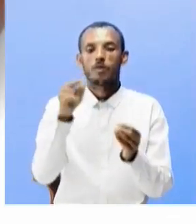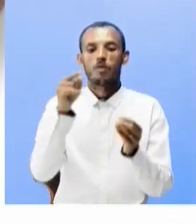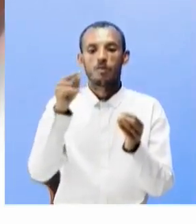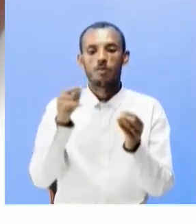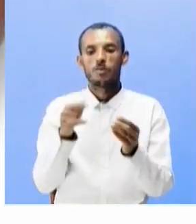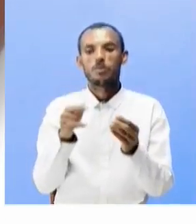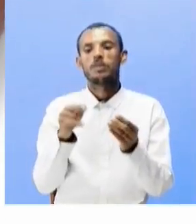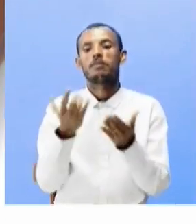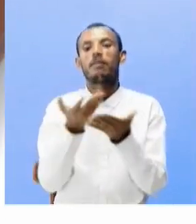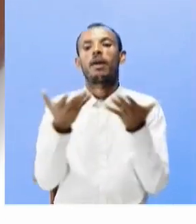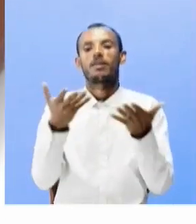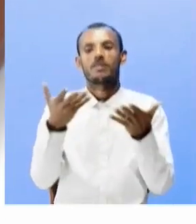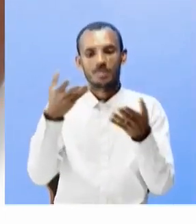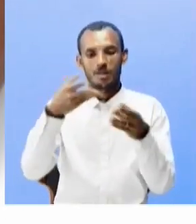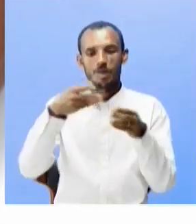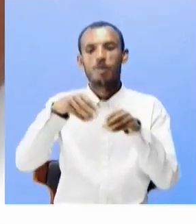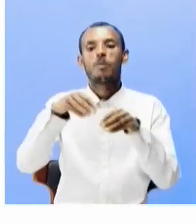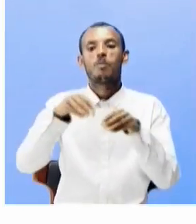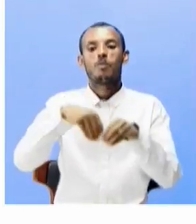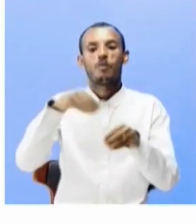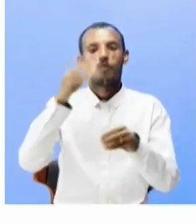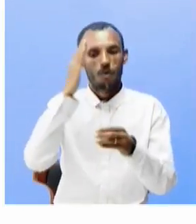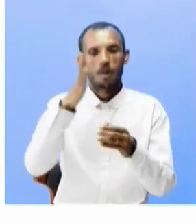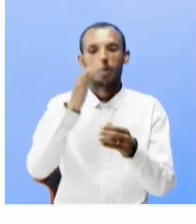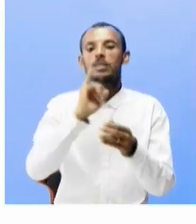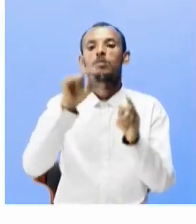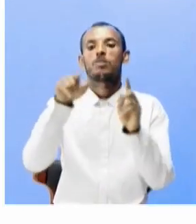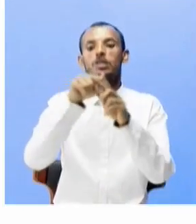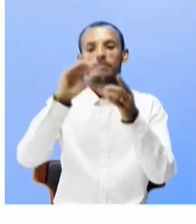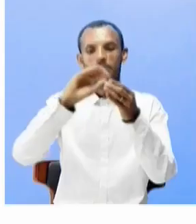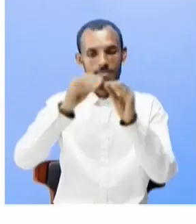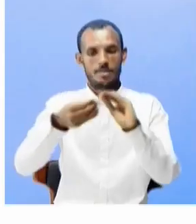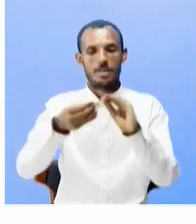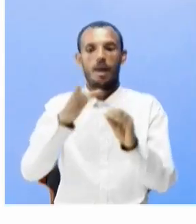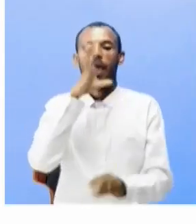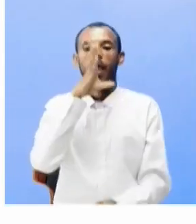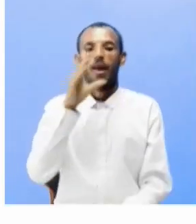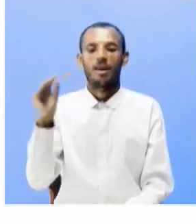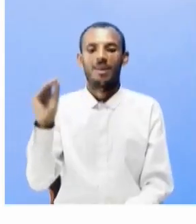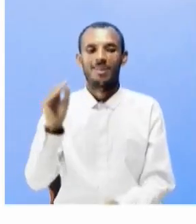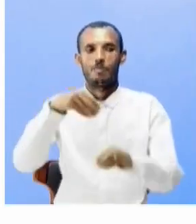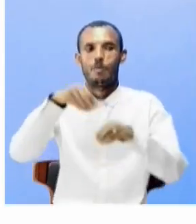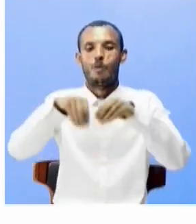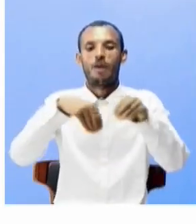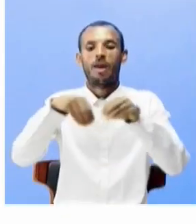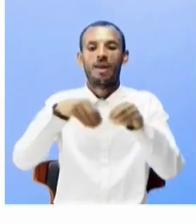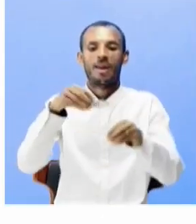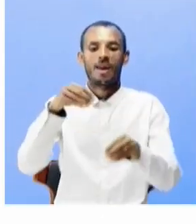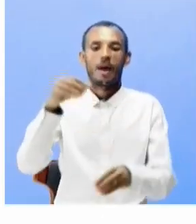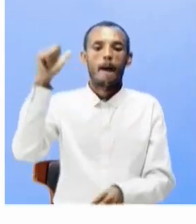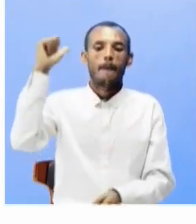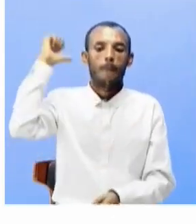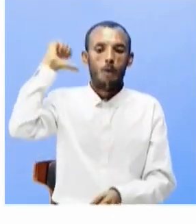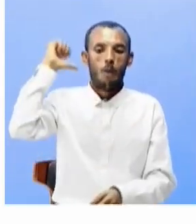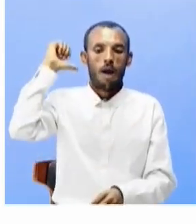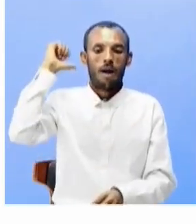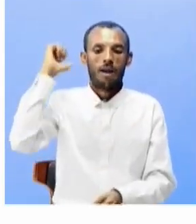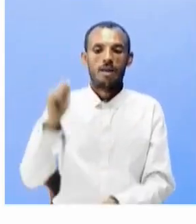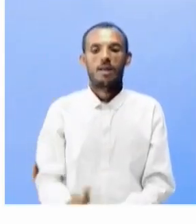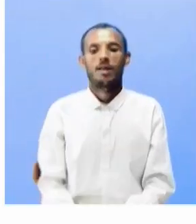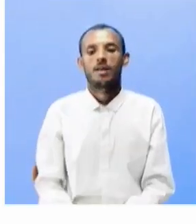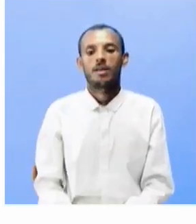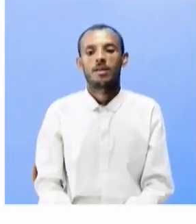units forward, it becomes positive 4, you know this. And moving backward,